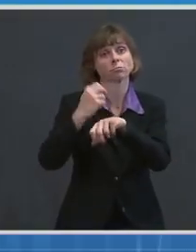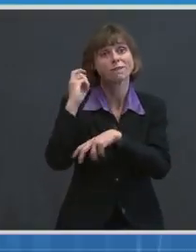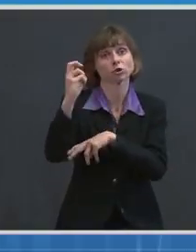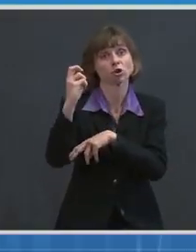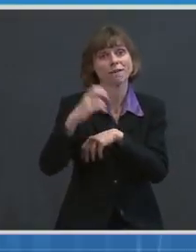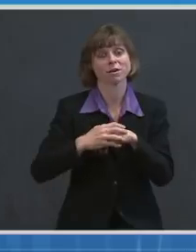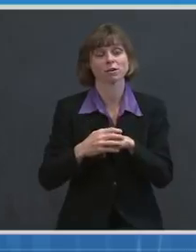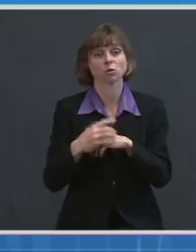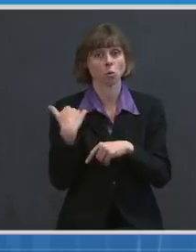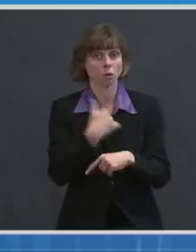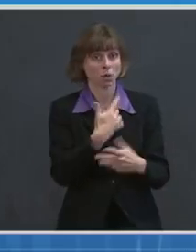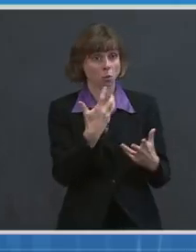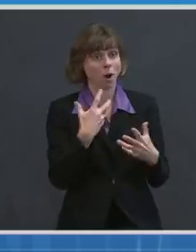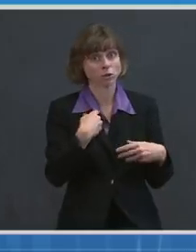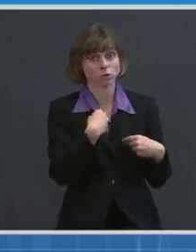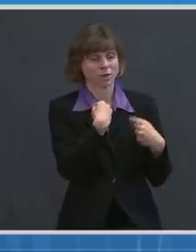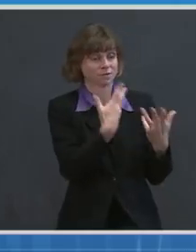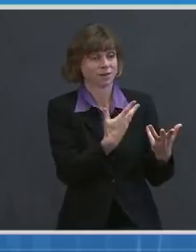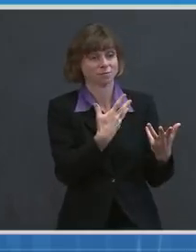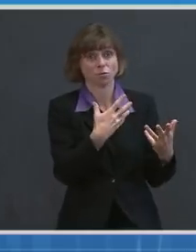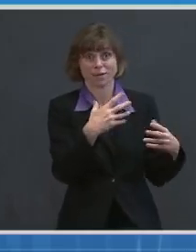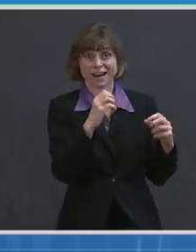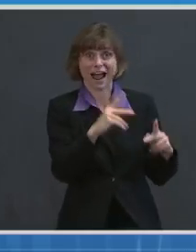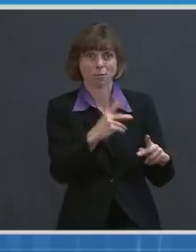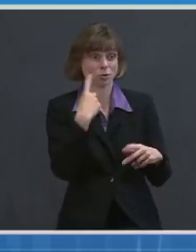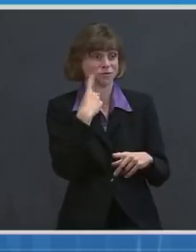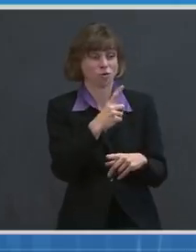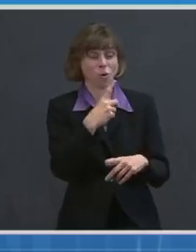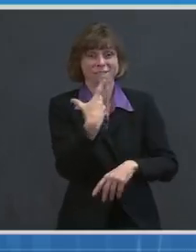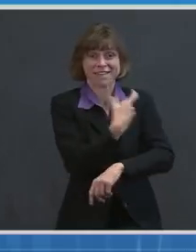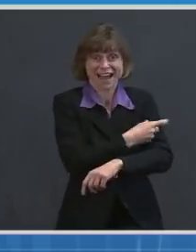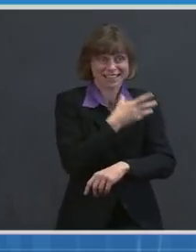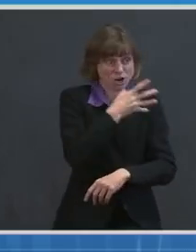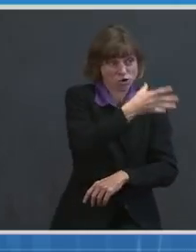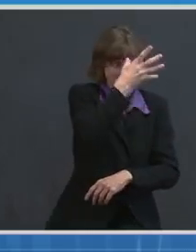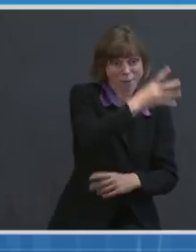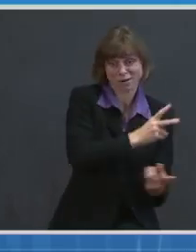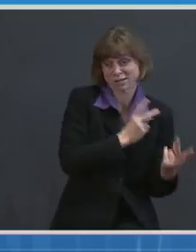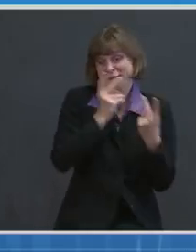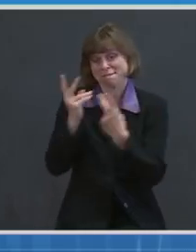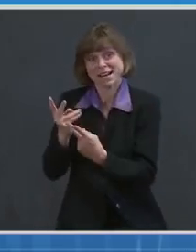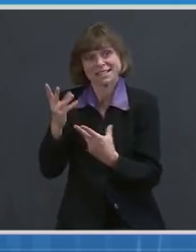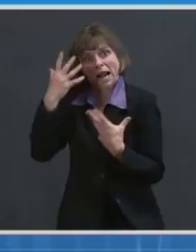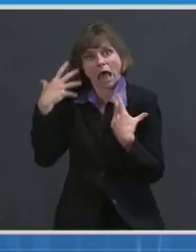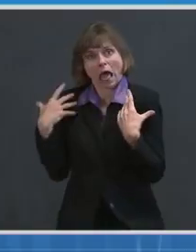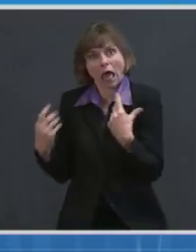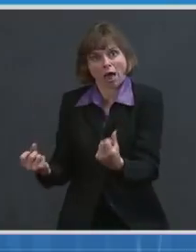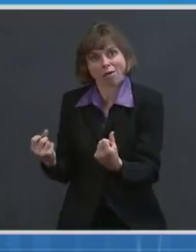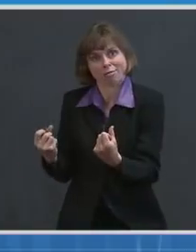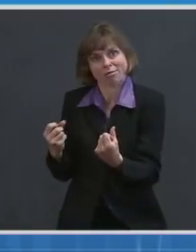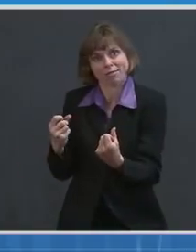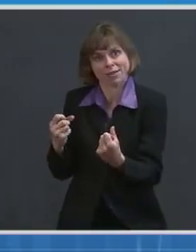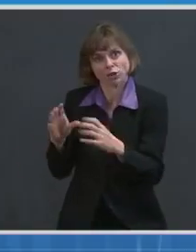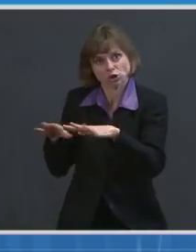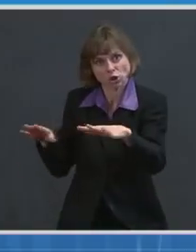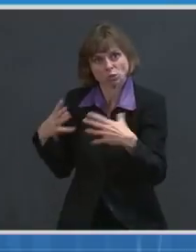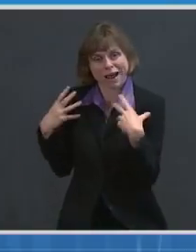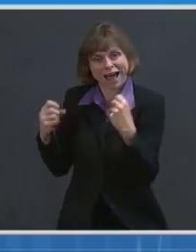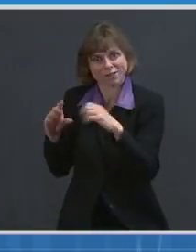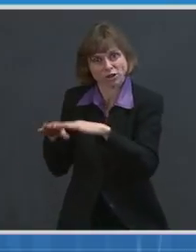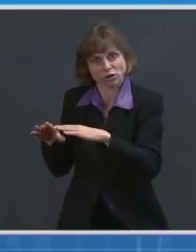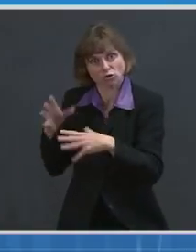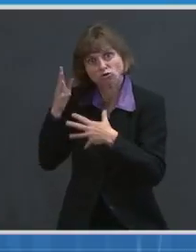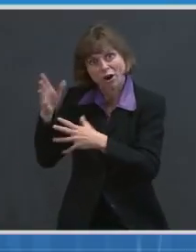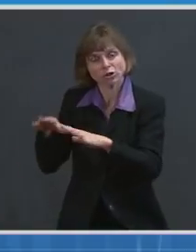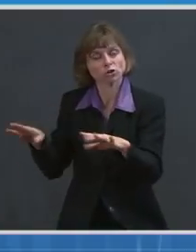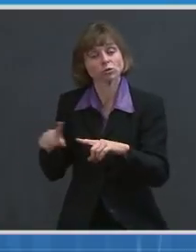vaccinated grandparents to visit their children and grandchildren who are healthy and who are local, but our travel guidance currently